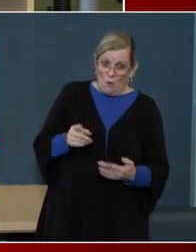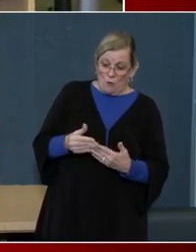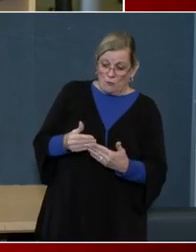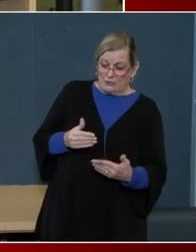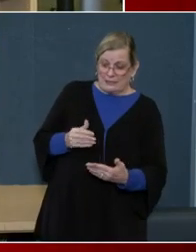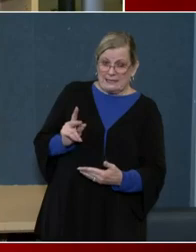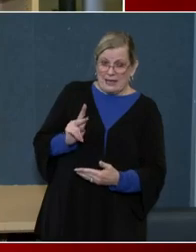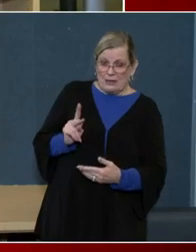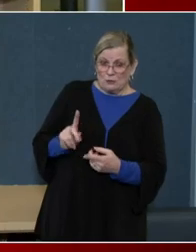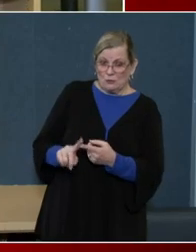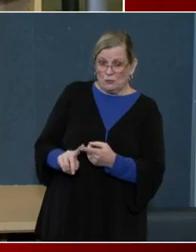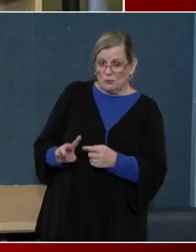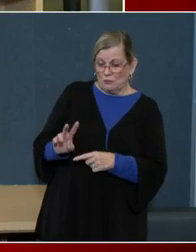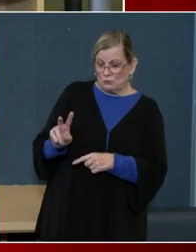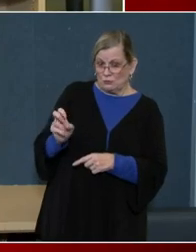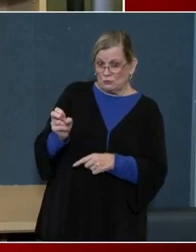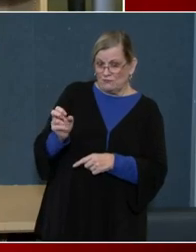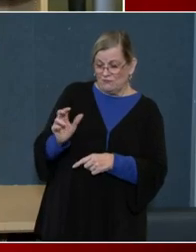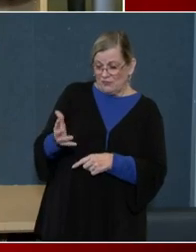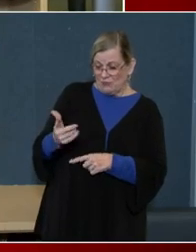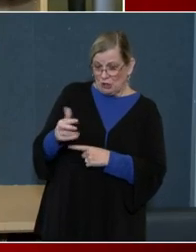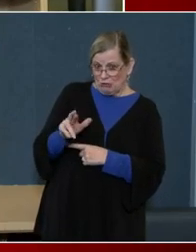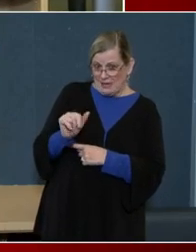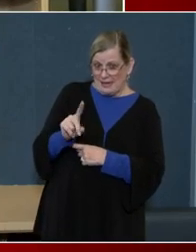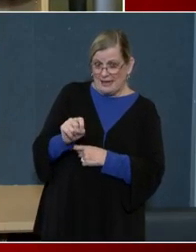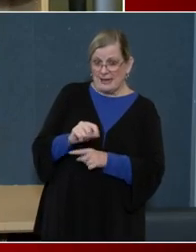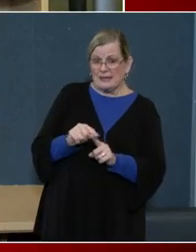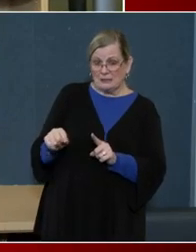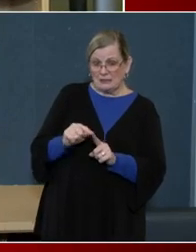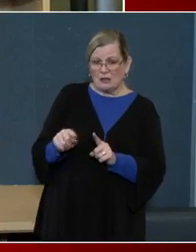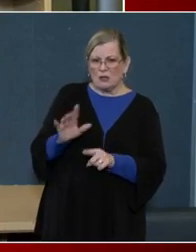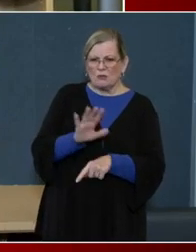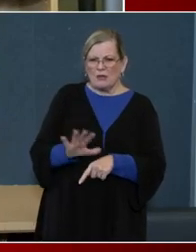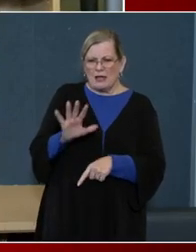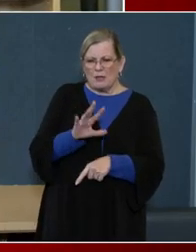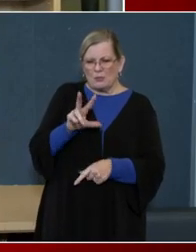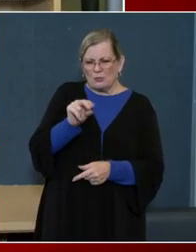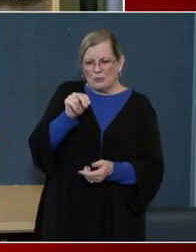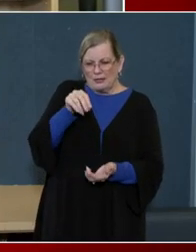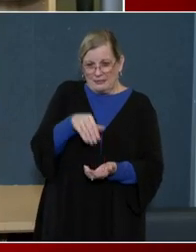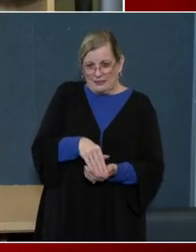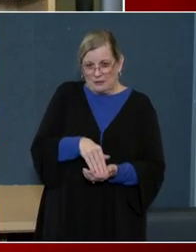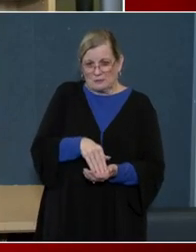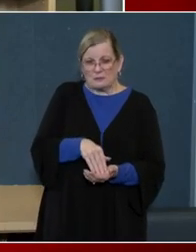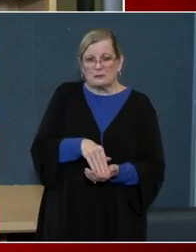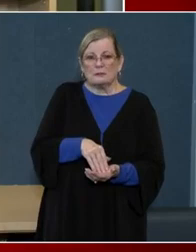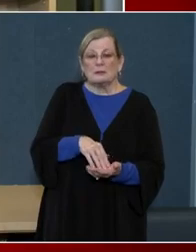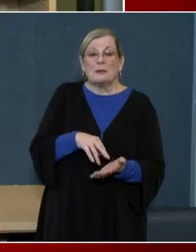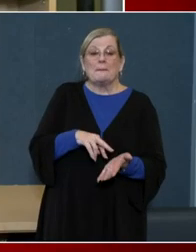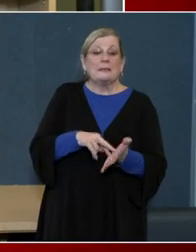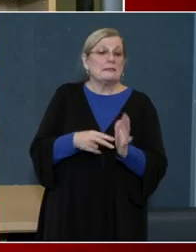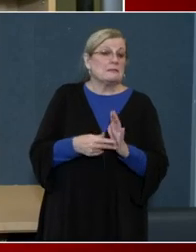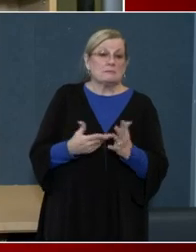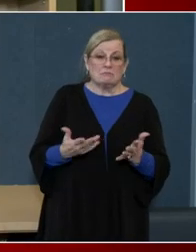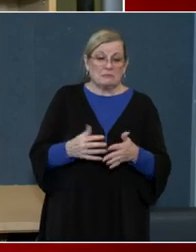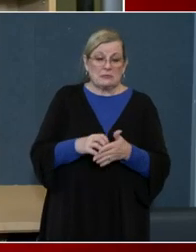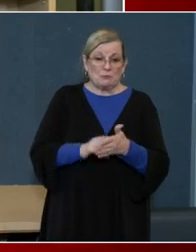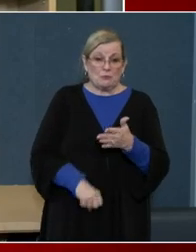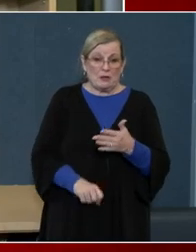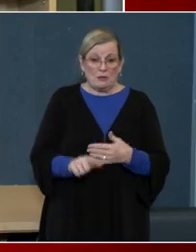is approximately 30,000. And so you take the 21,000 that we referenced today. And